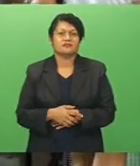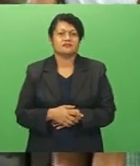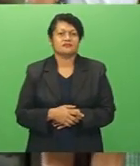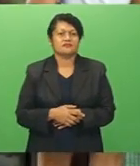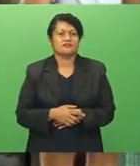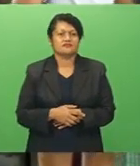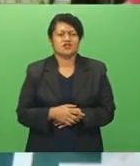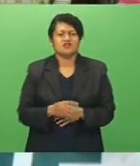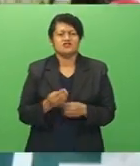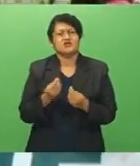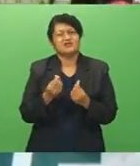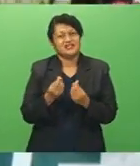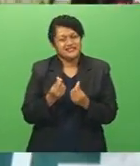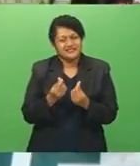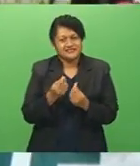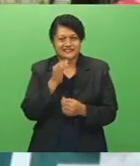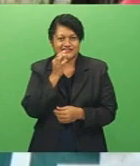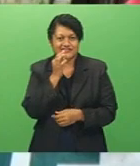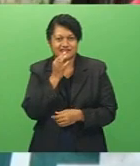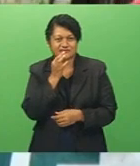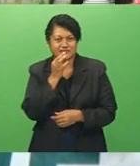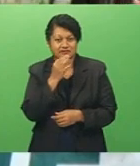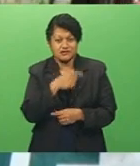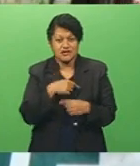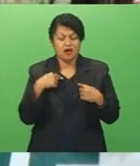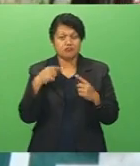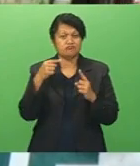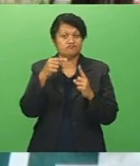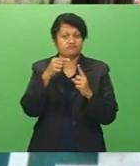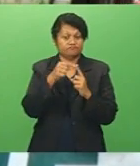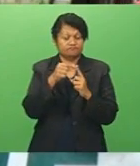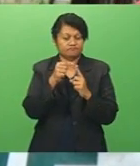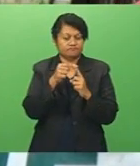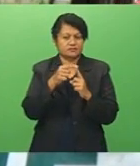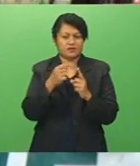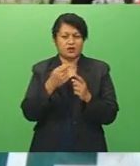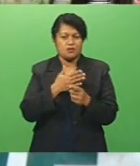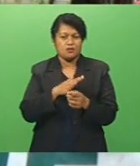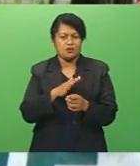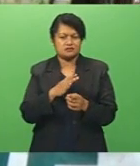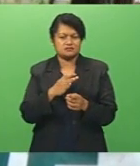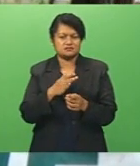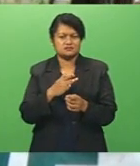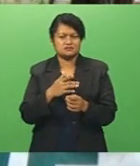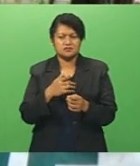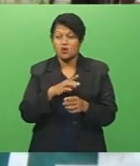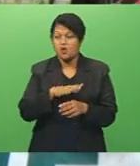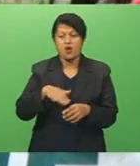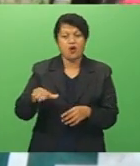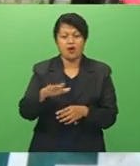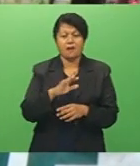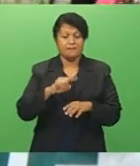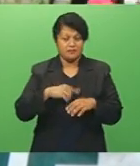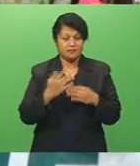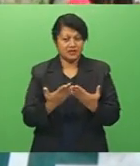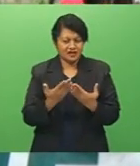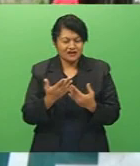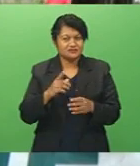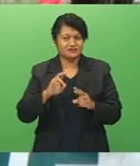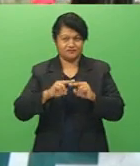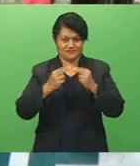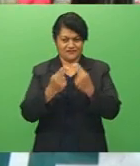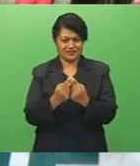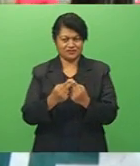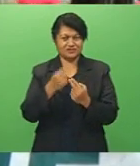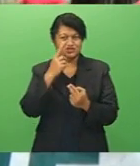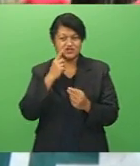just earn a living. Our target market is pretty much everybody, but we are here as a family day event trying to